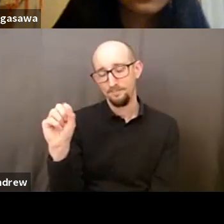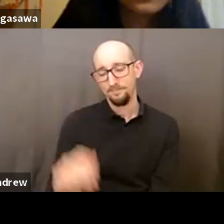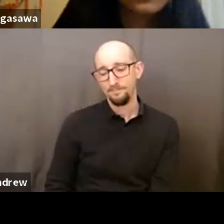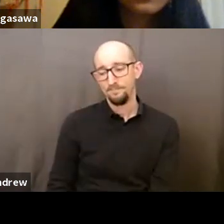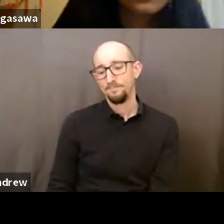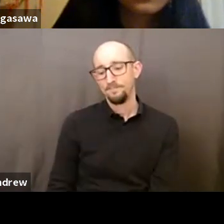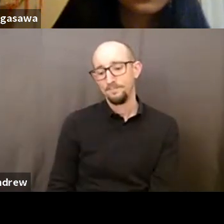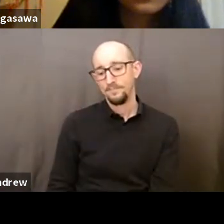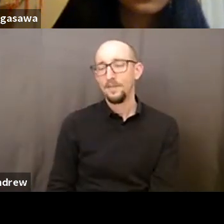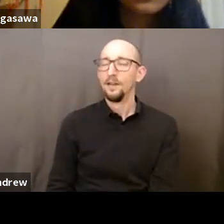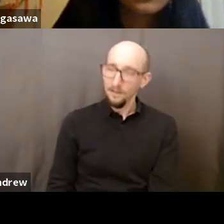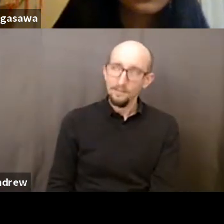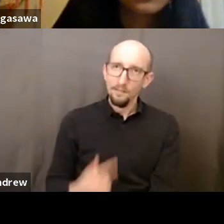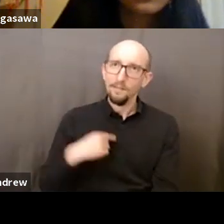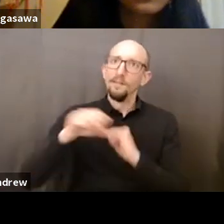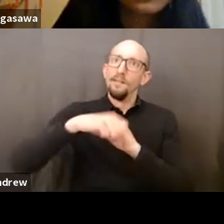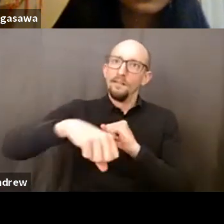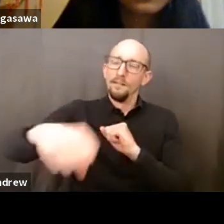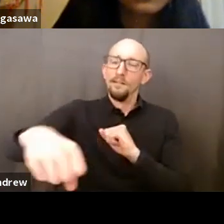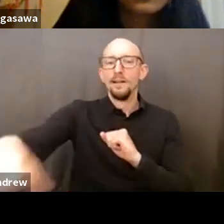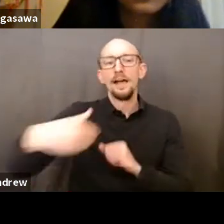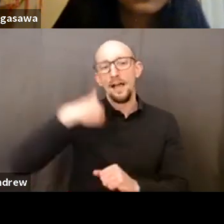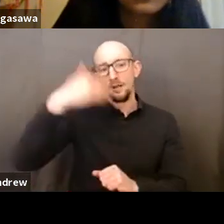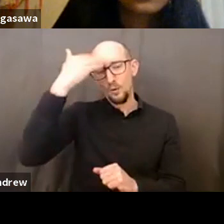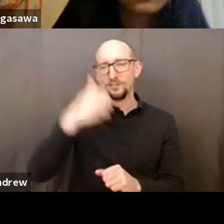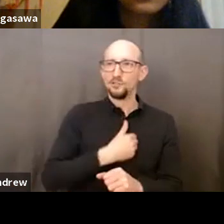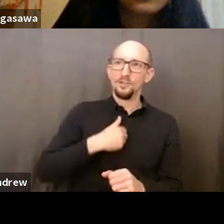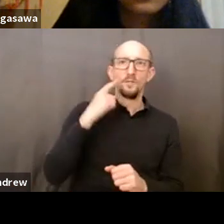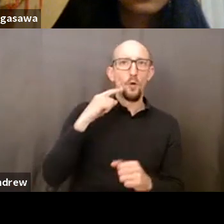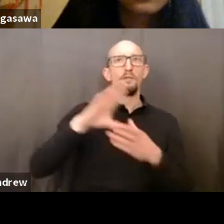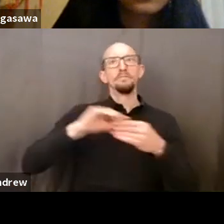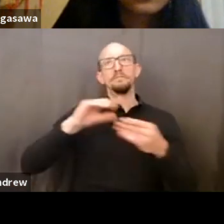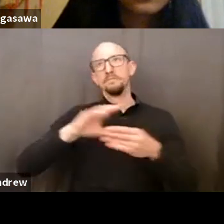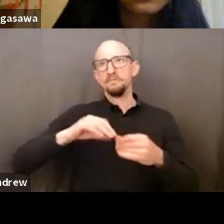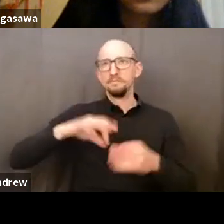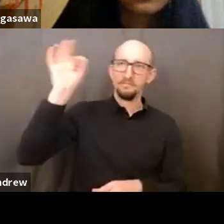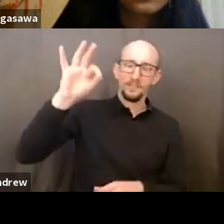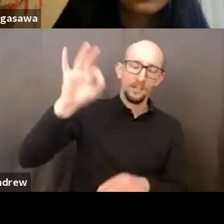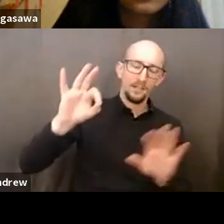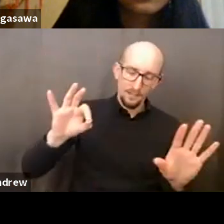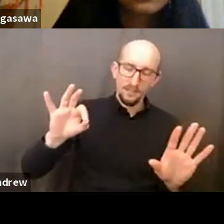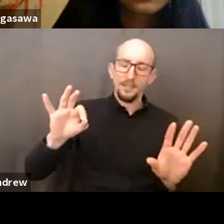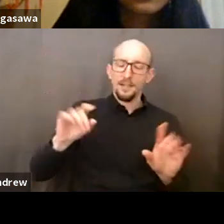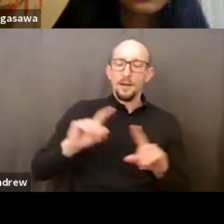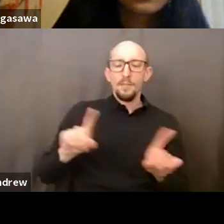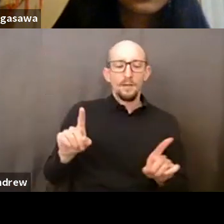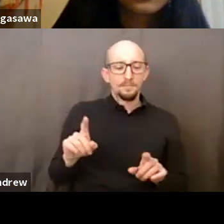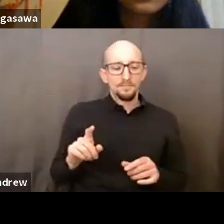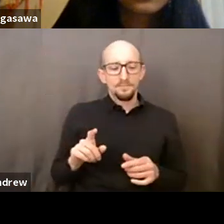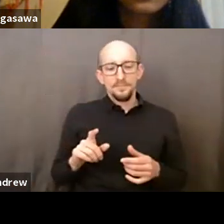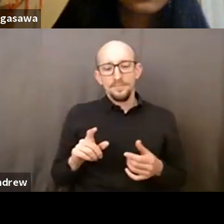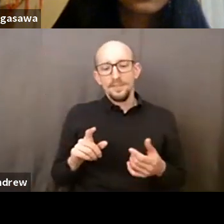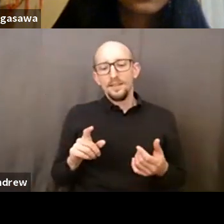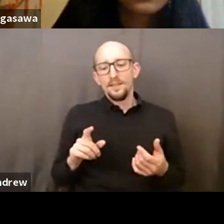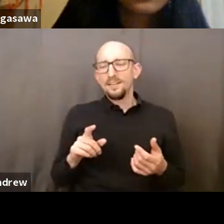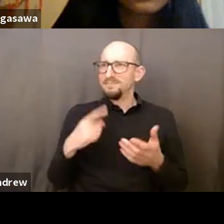that's a long-winded way, and I apologize for my editorializing. But starting to talk about a